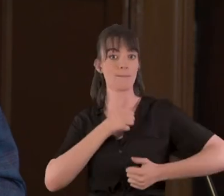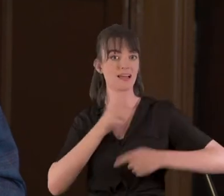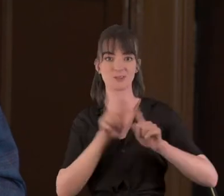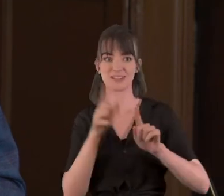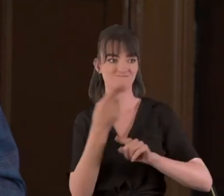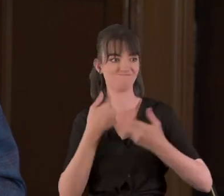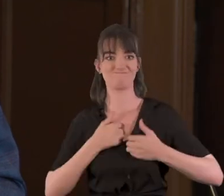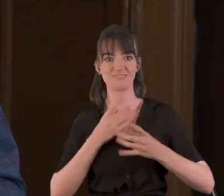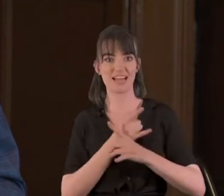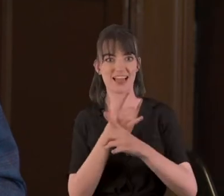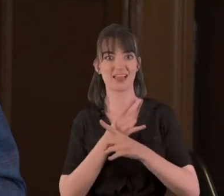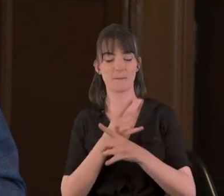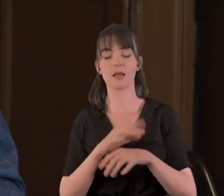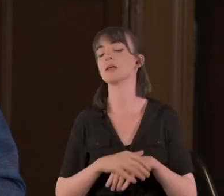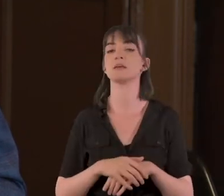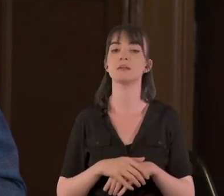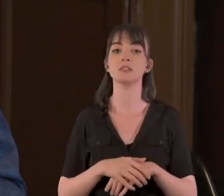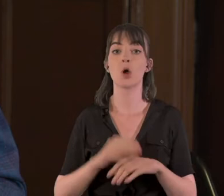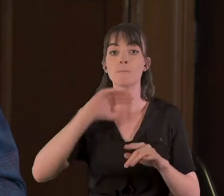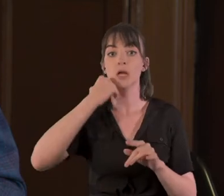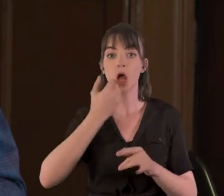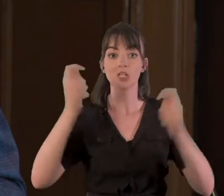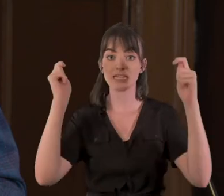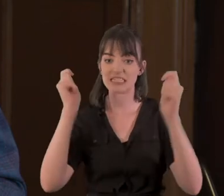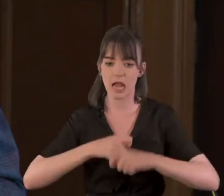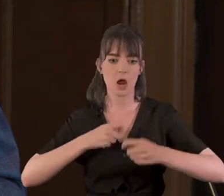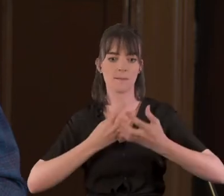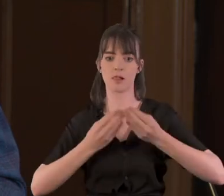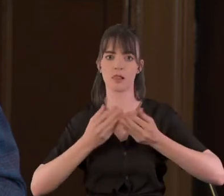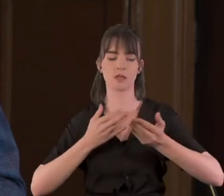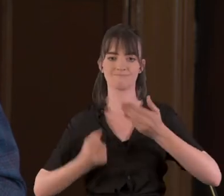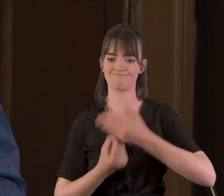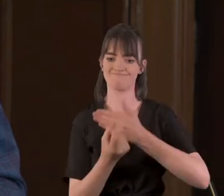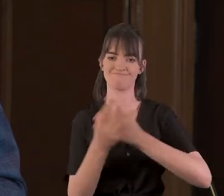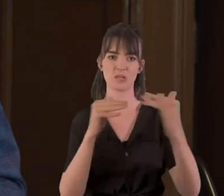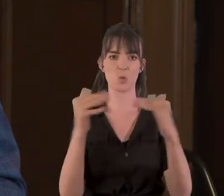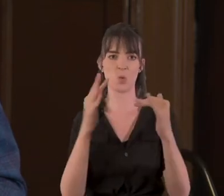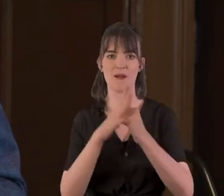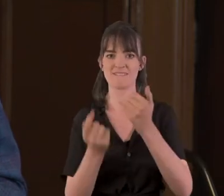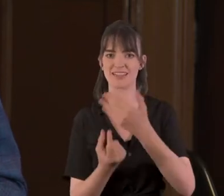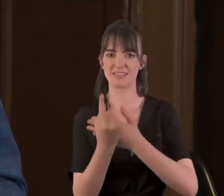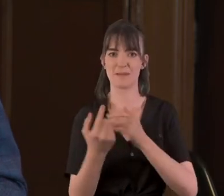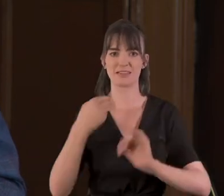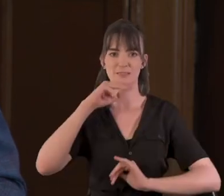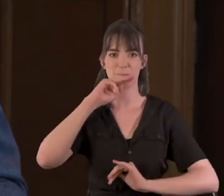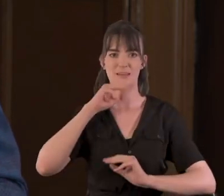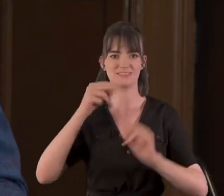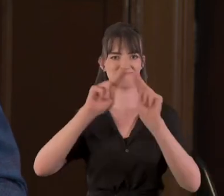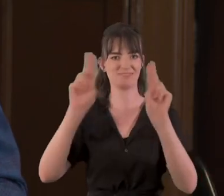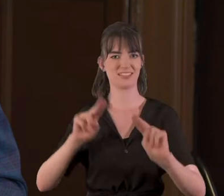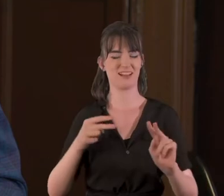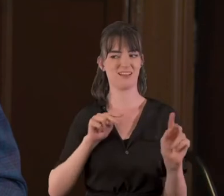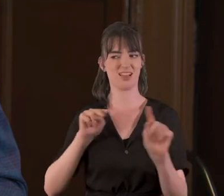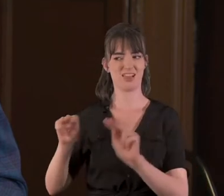and because such terrible things had happened in the War of Independence to blacken Britain's name, and because all of